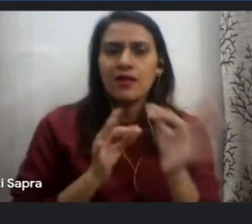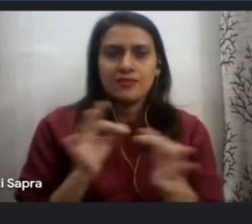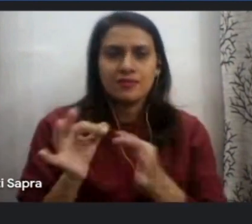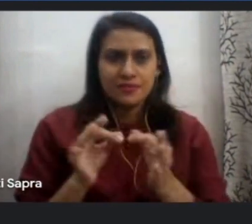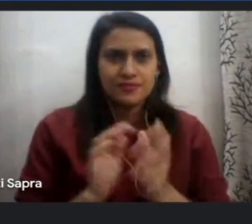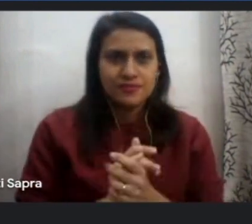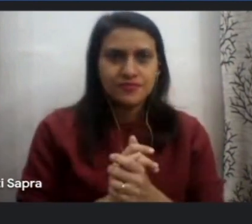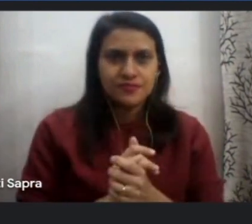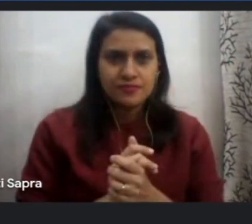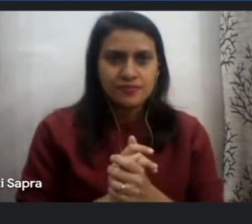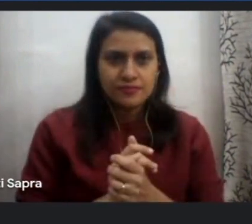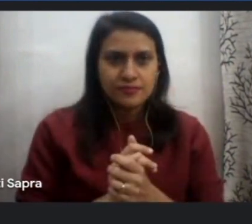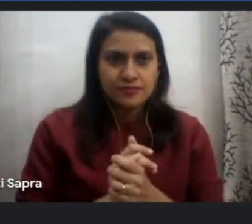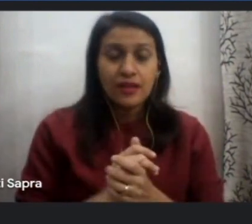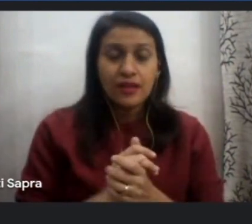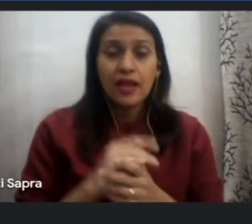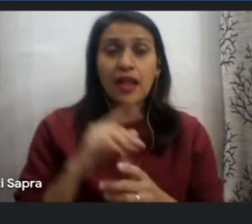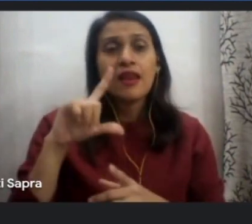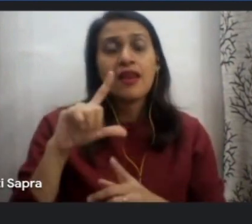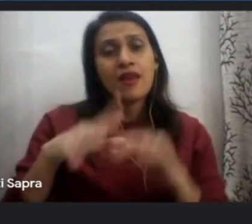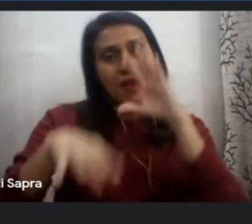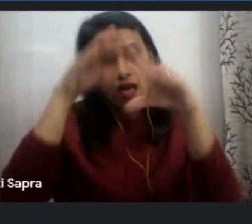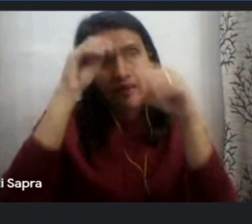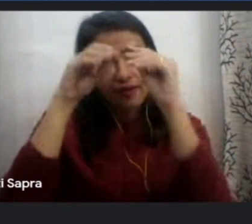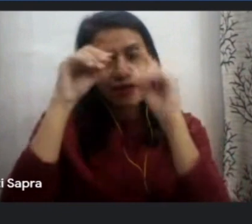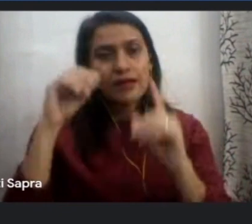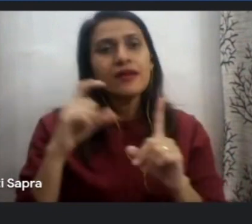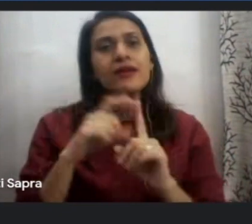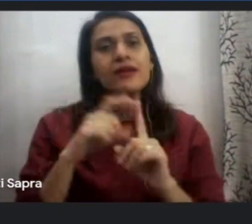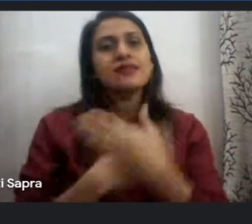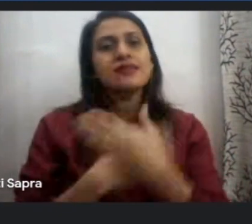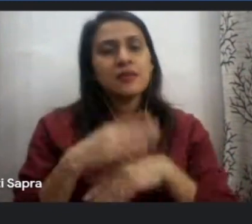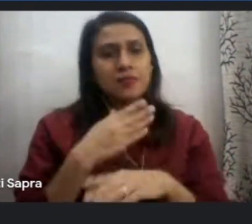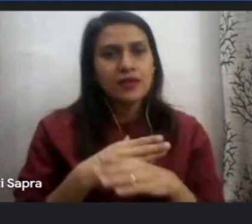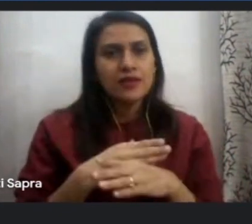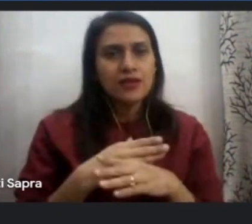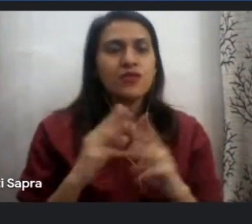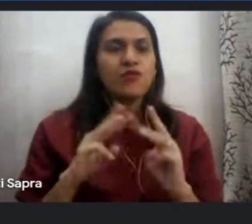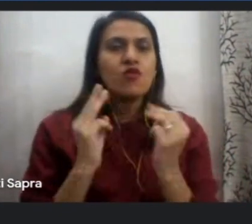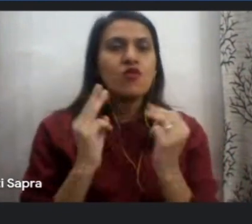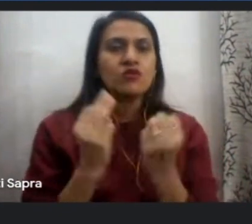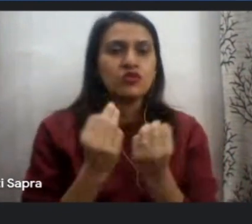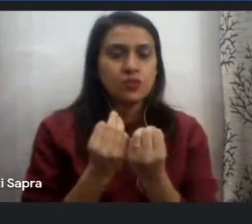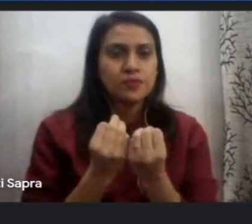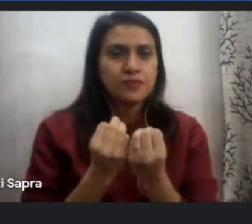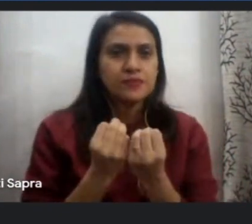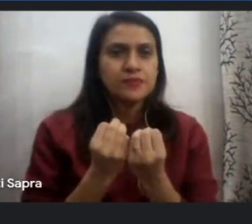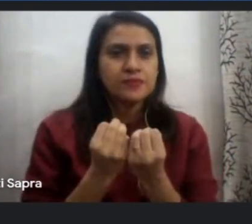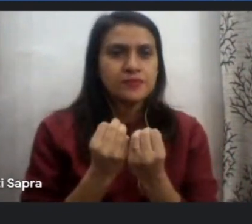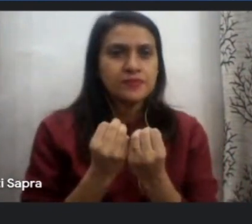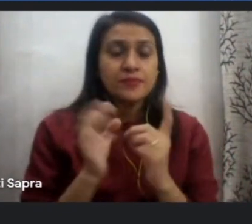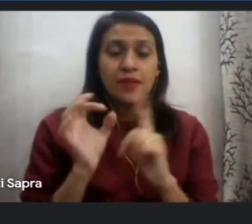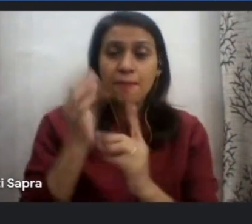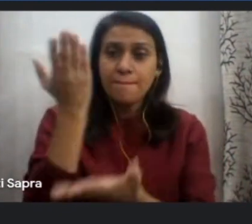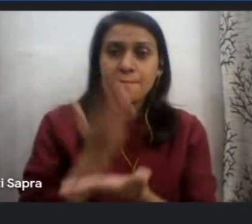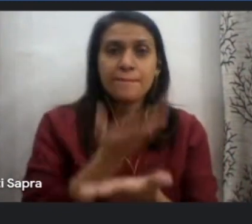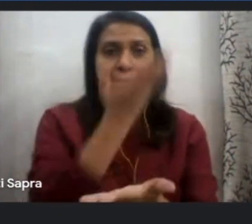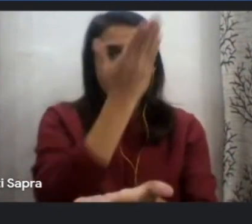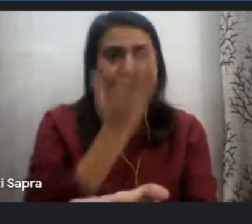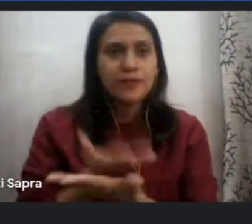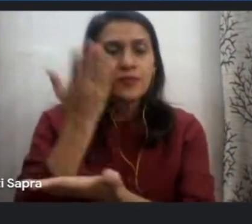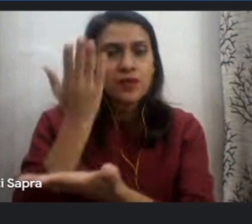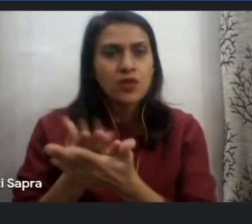titled Learning Disability Advocacy, a participatory workshop. So participatory workshop is basically